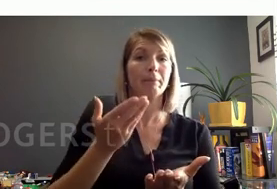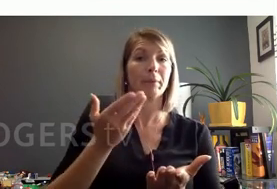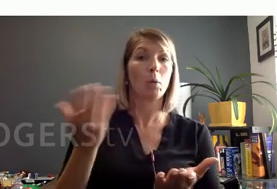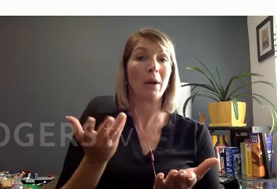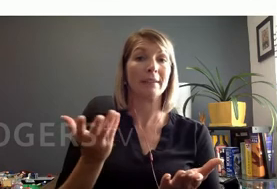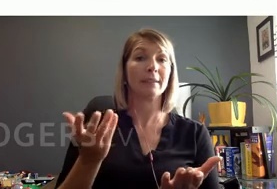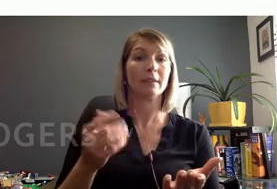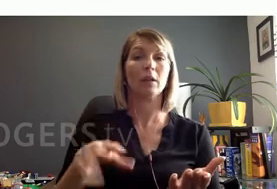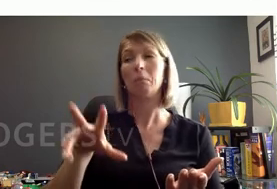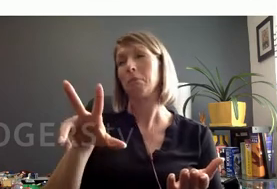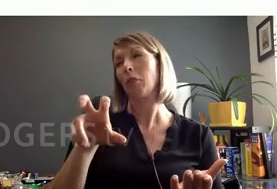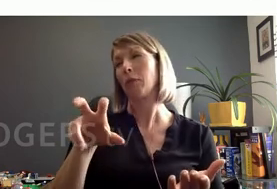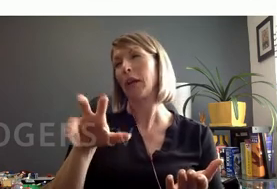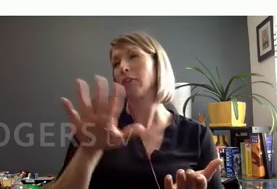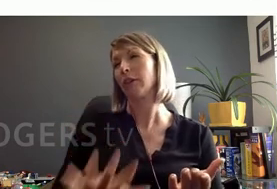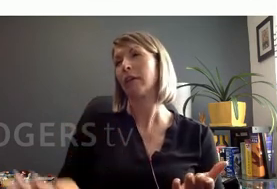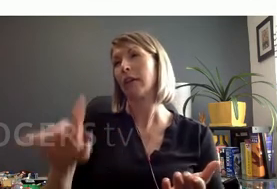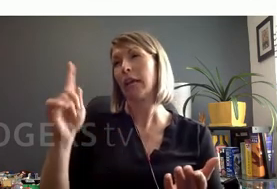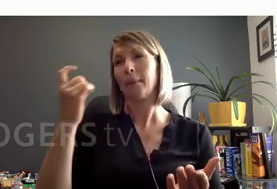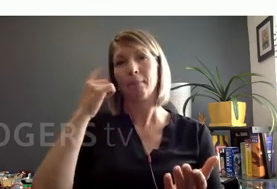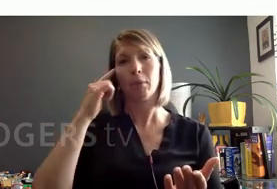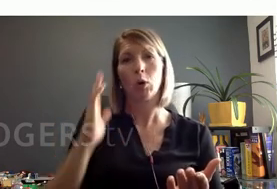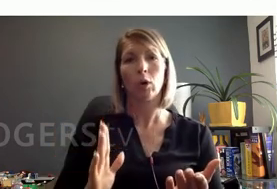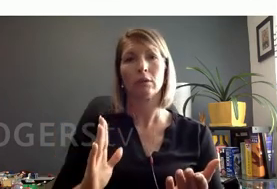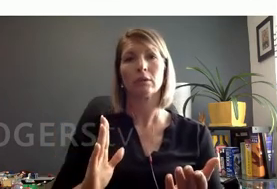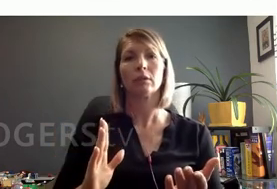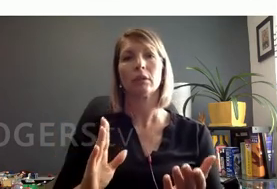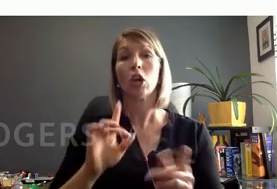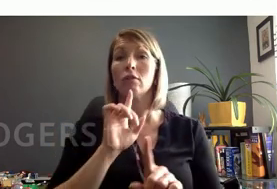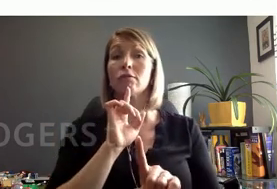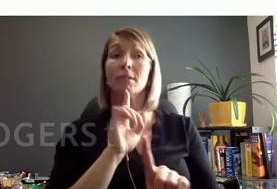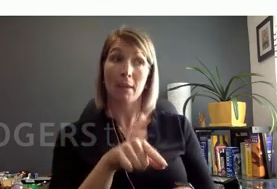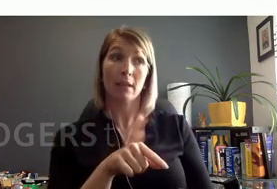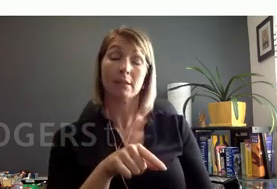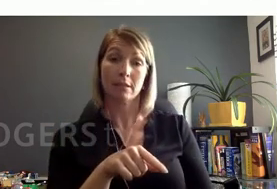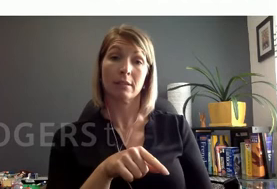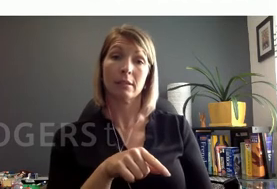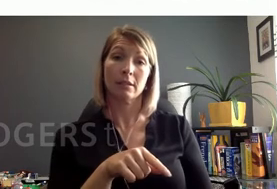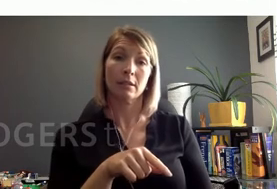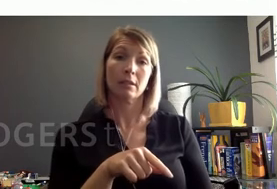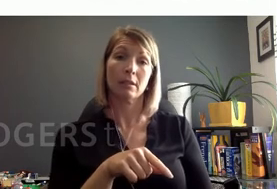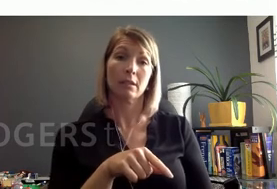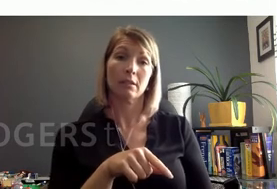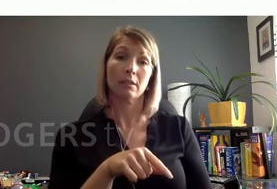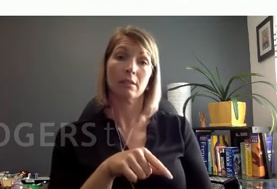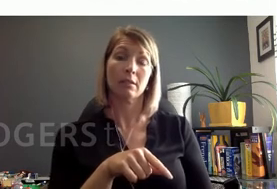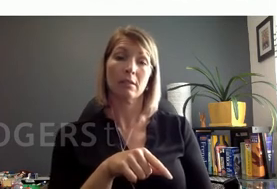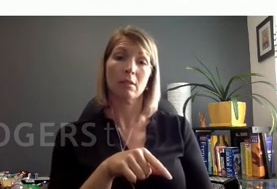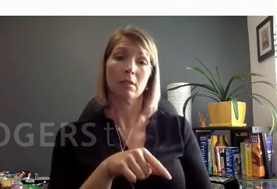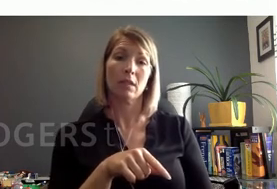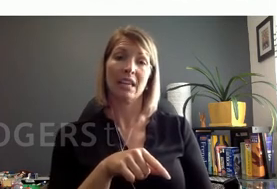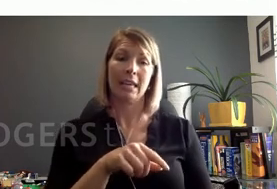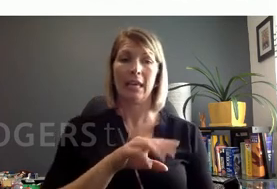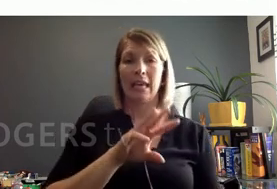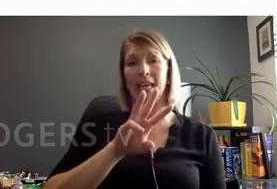you know, employers within the prompt respond to our survey. And among them, 6% of the